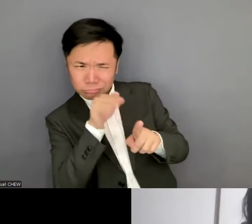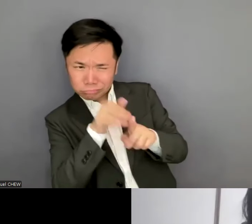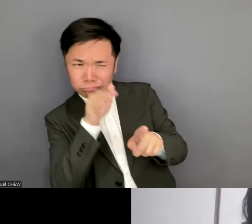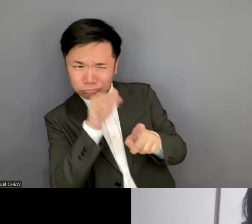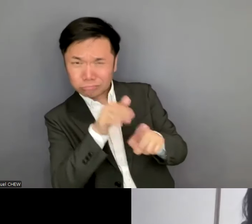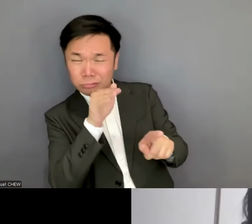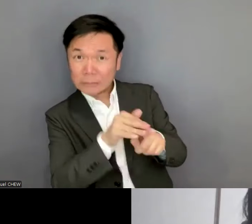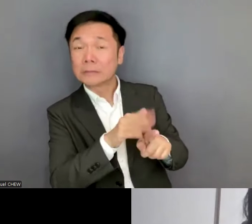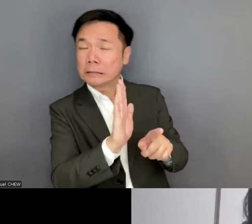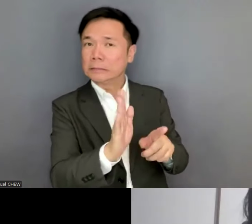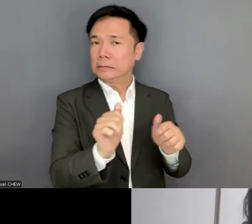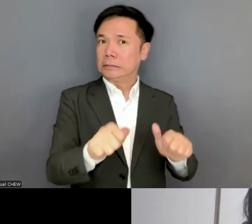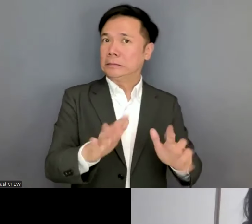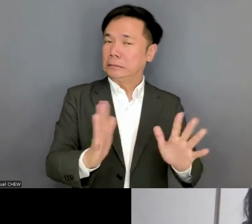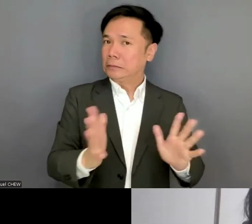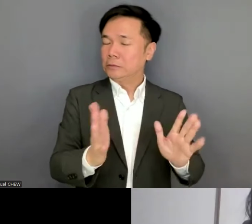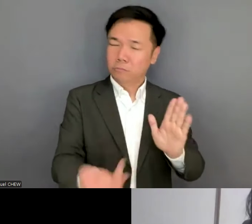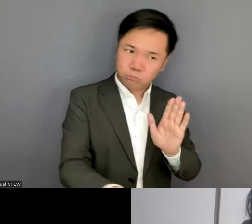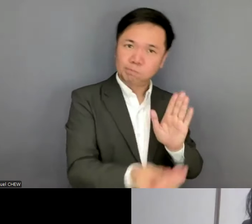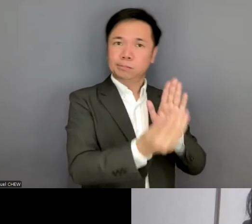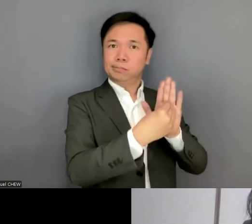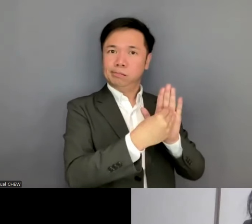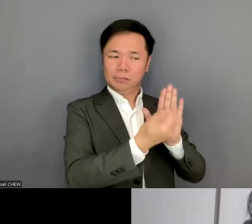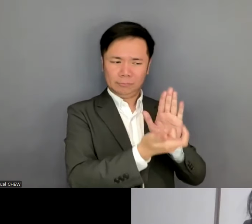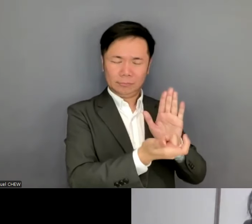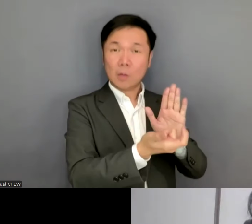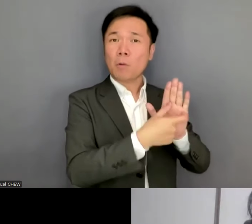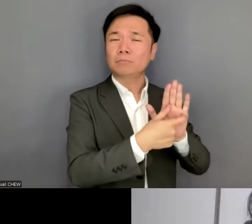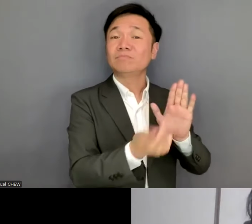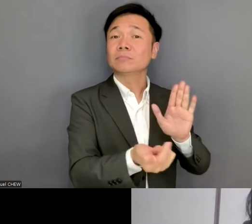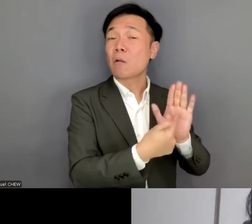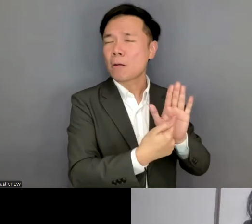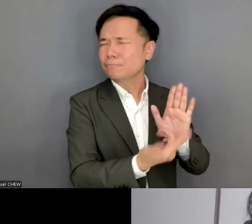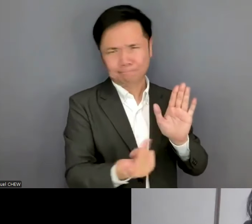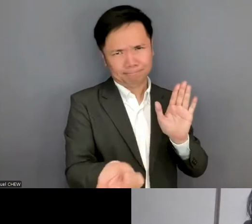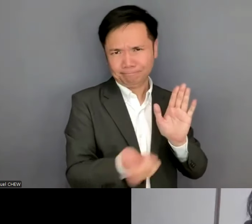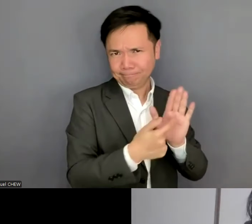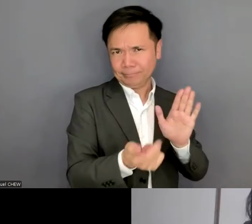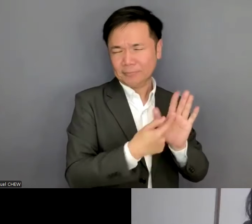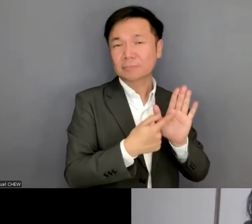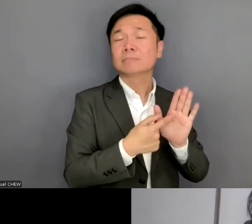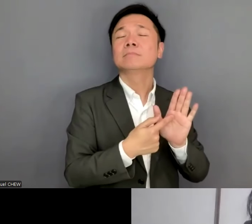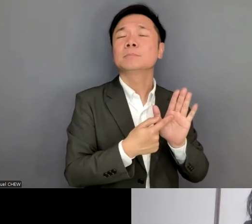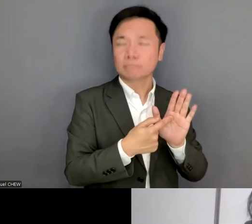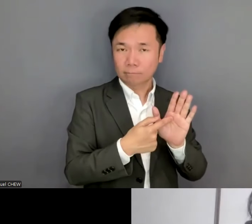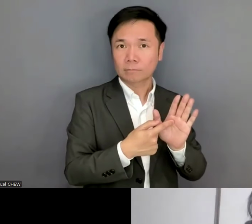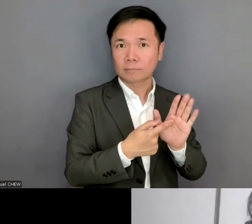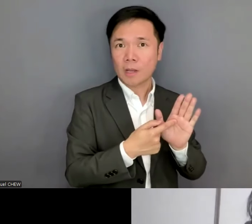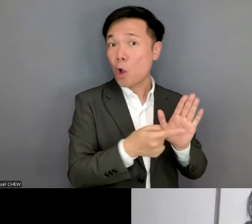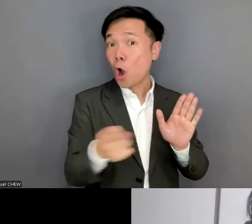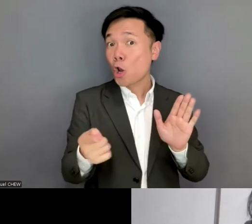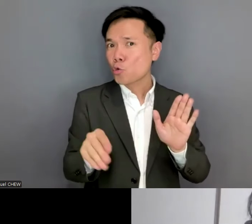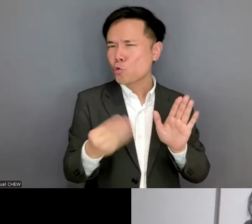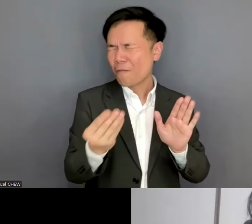we started to have some meetings in order that youth with disabilities know about